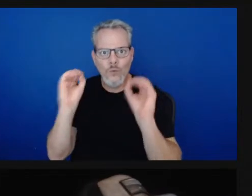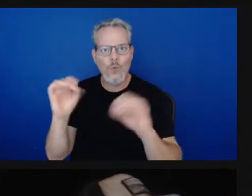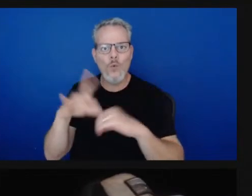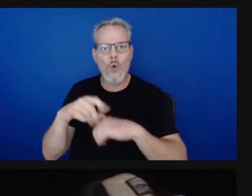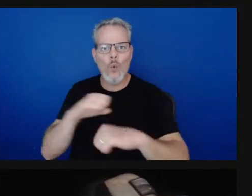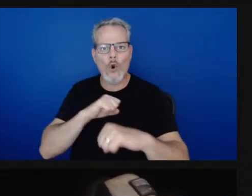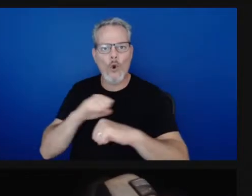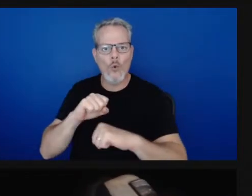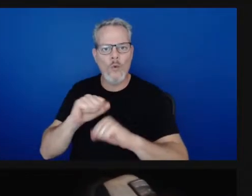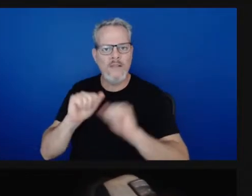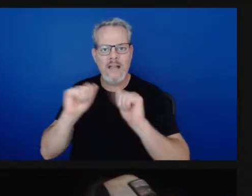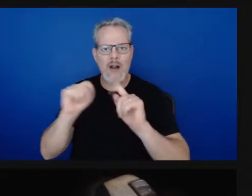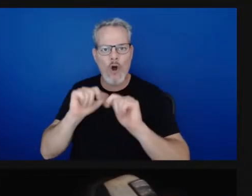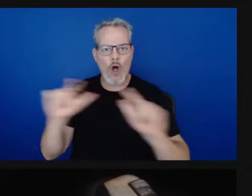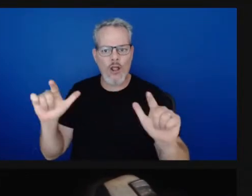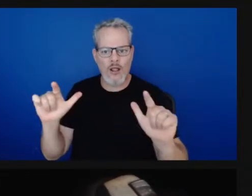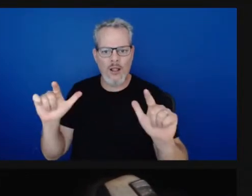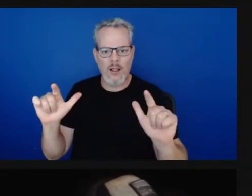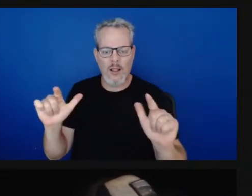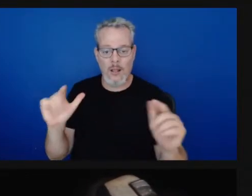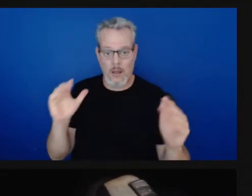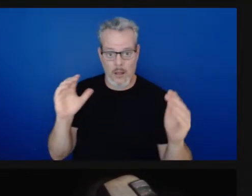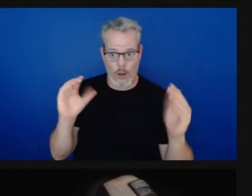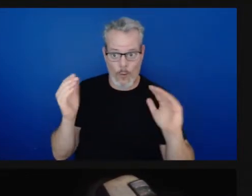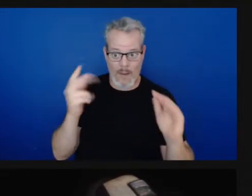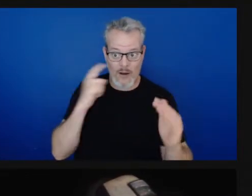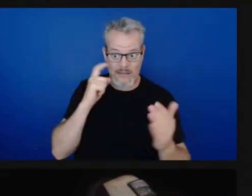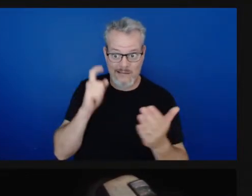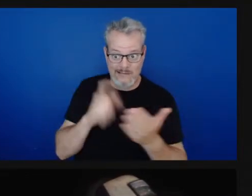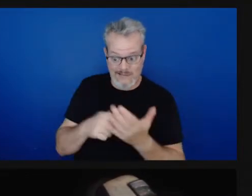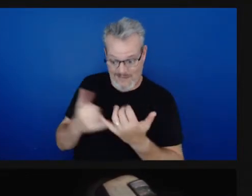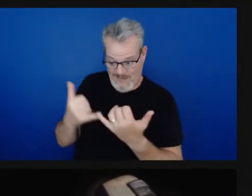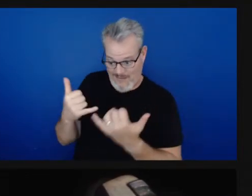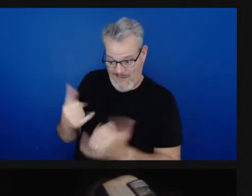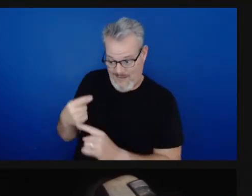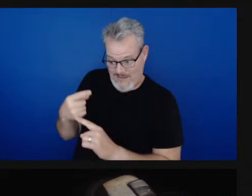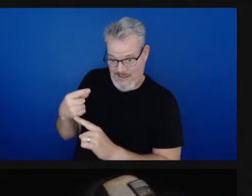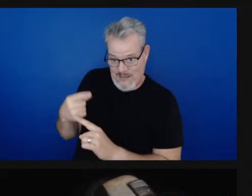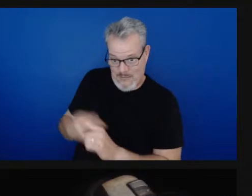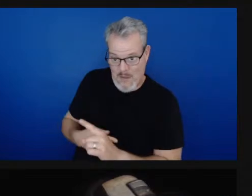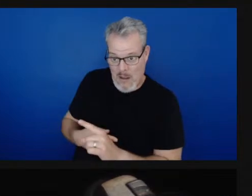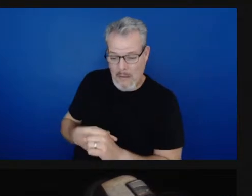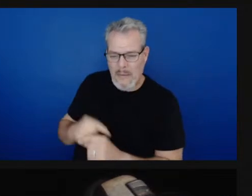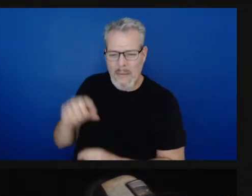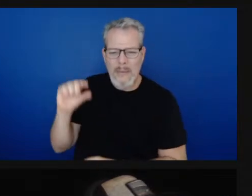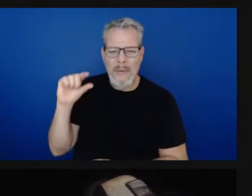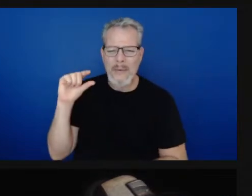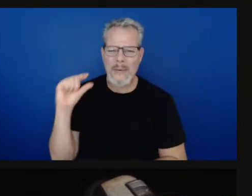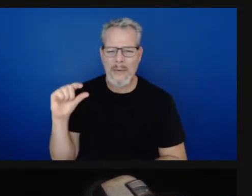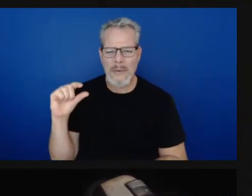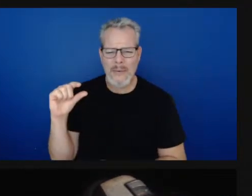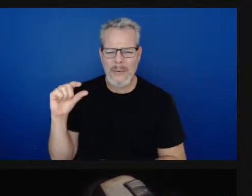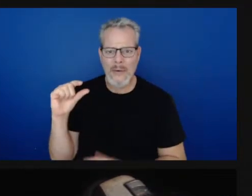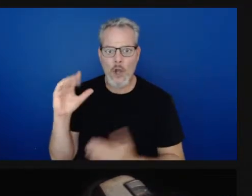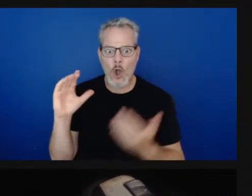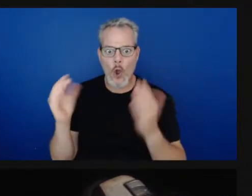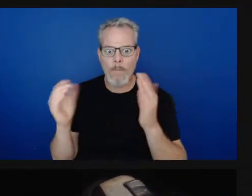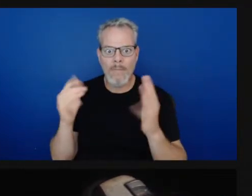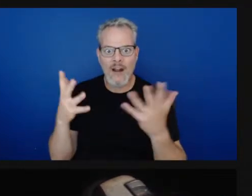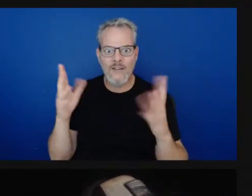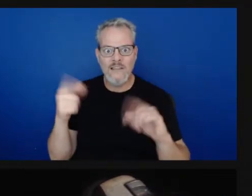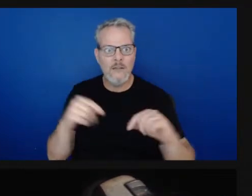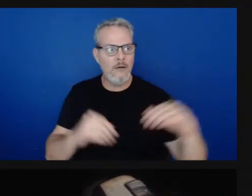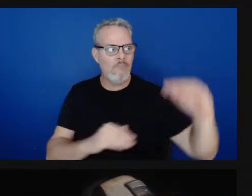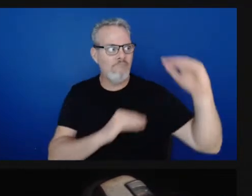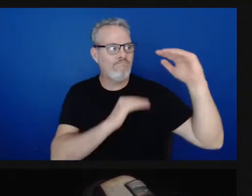And for comparison, the recent post we saw this month is pretty small compared to what we saw a year ago, just prior